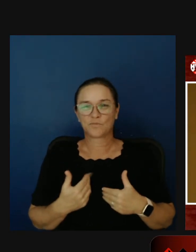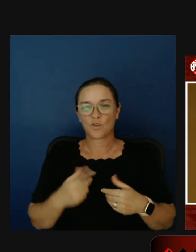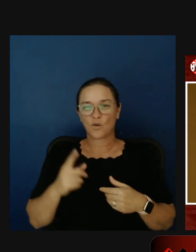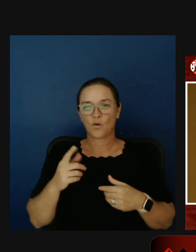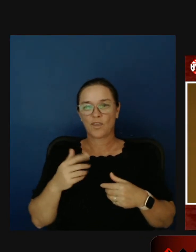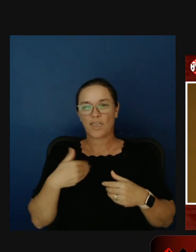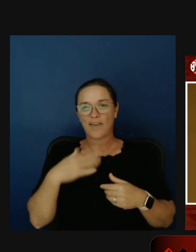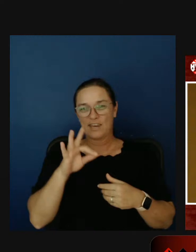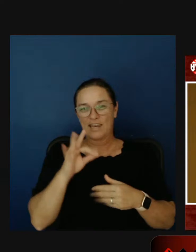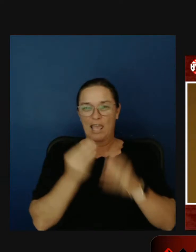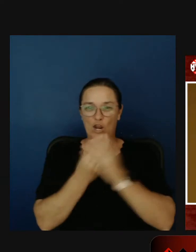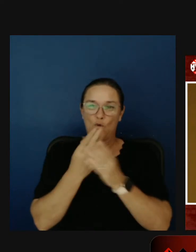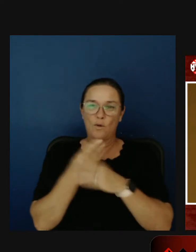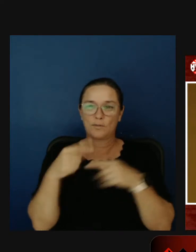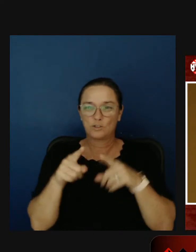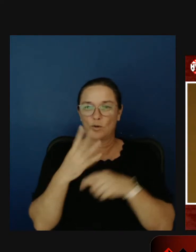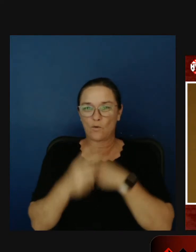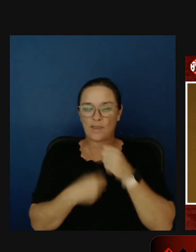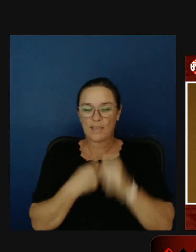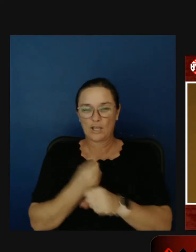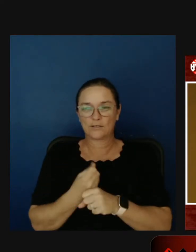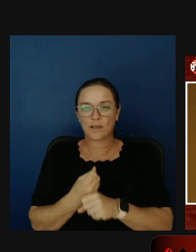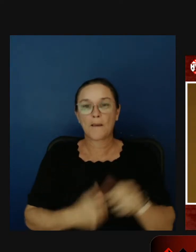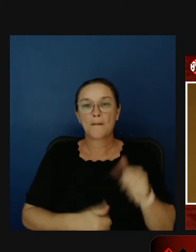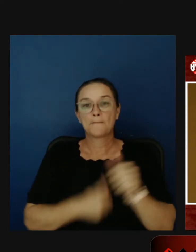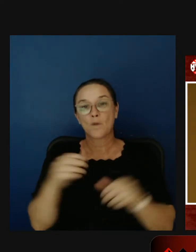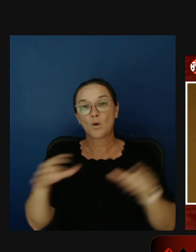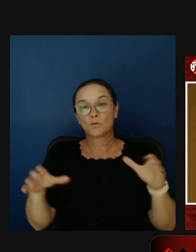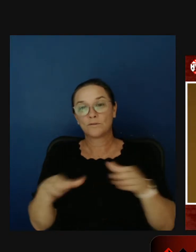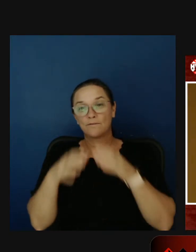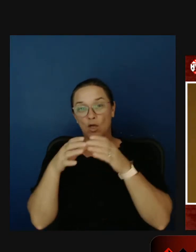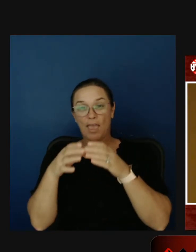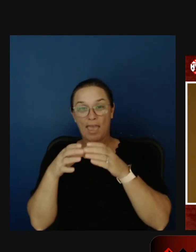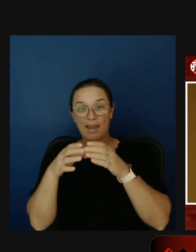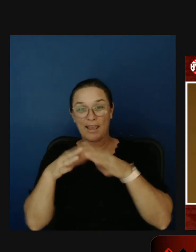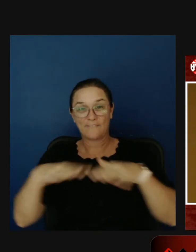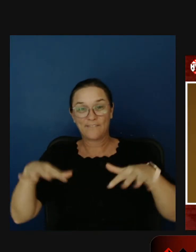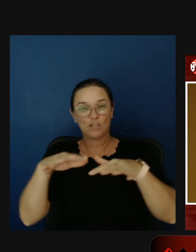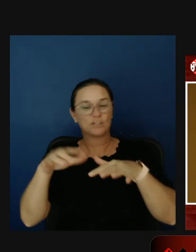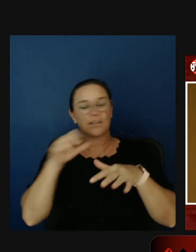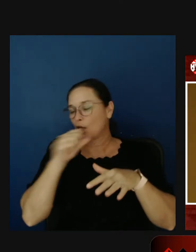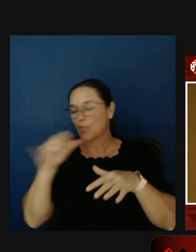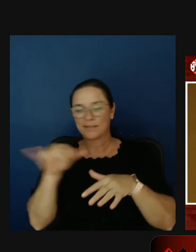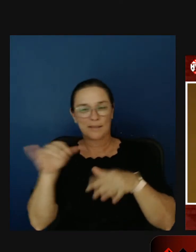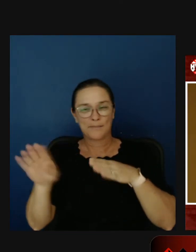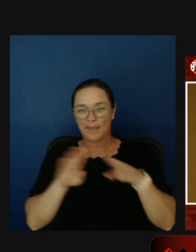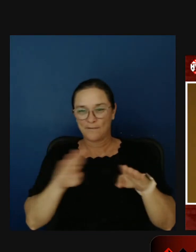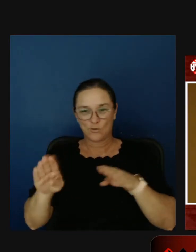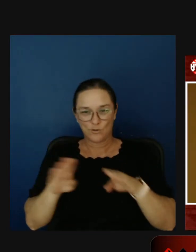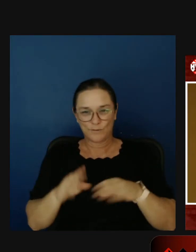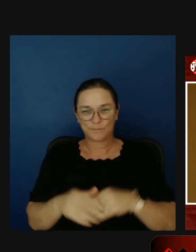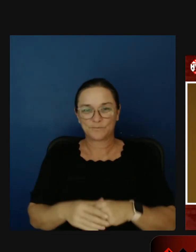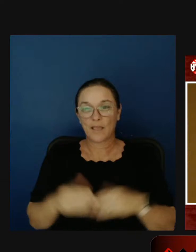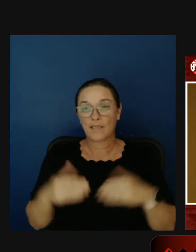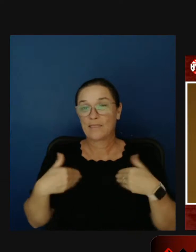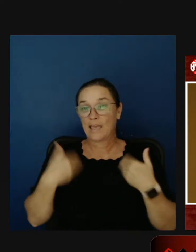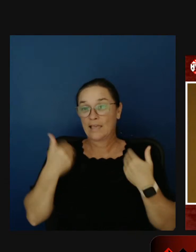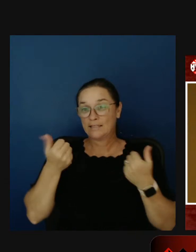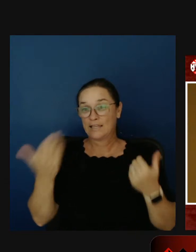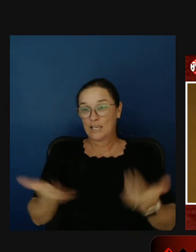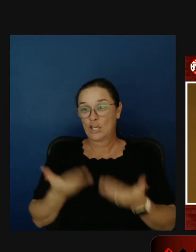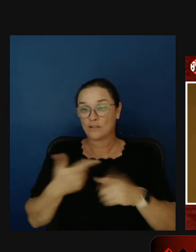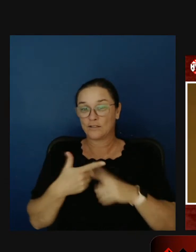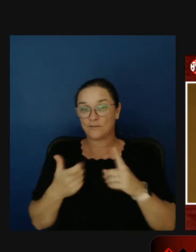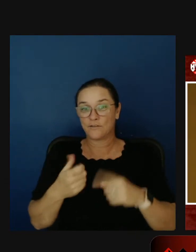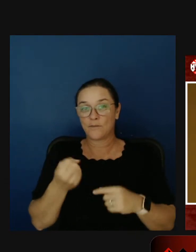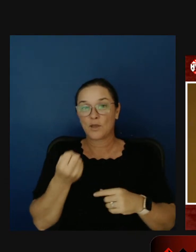in 4 years. Most volcanic fields do not behave the way Hawaii does. The youngest eruption here is from